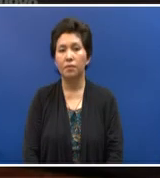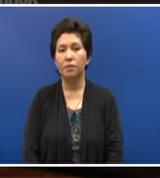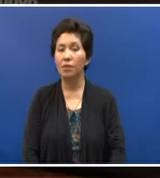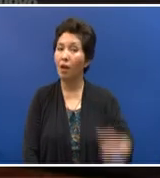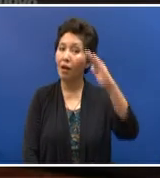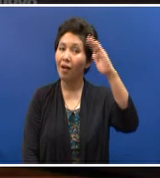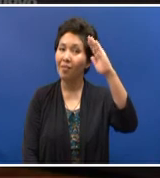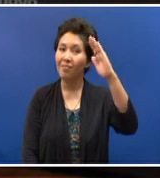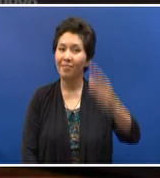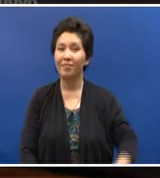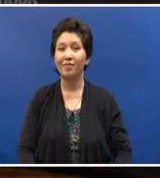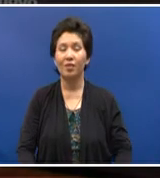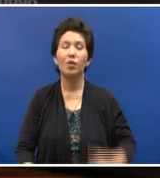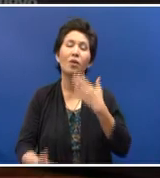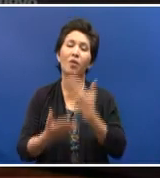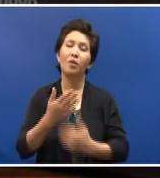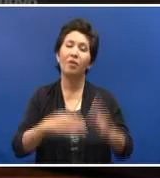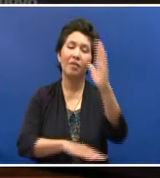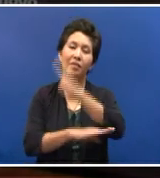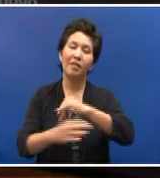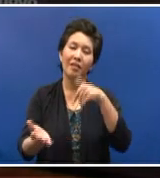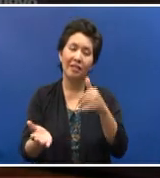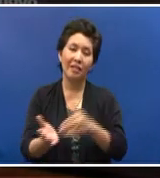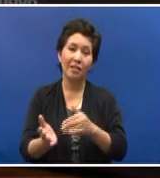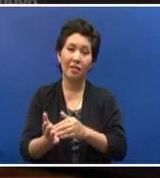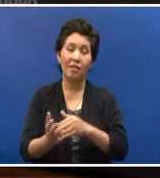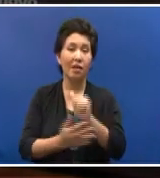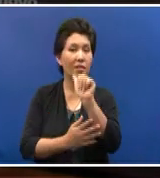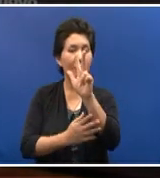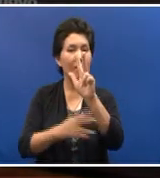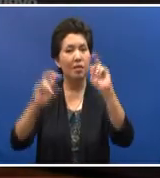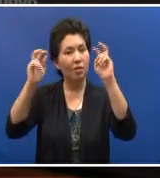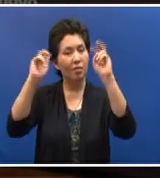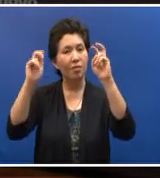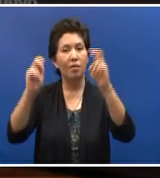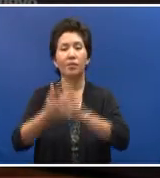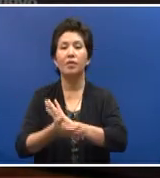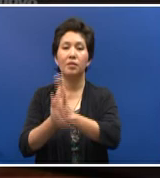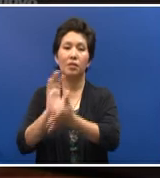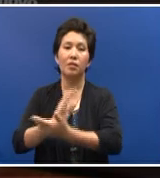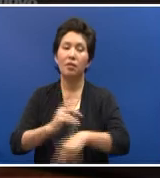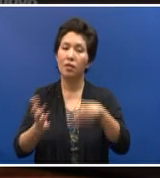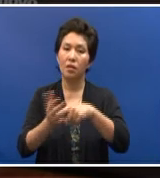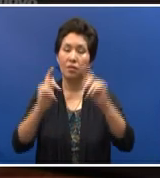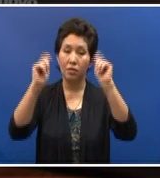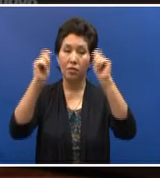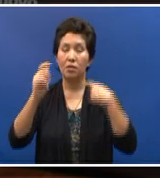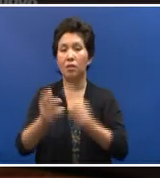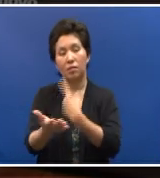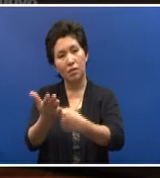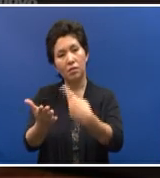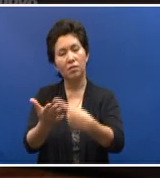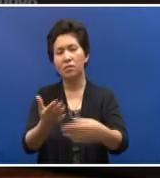Hello learners, so we meet again in our third tutorial. Okay, so in previous tutorials we have discussed on